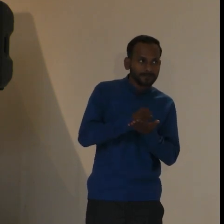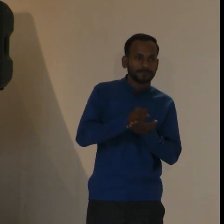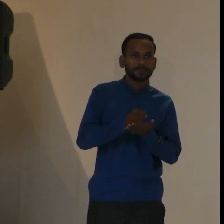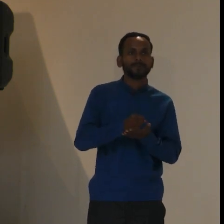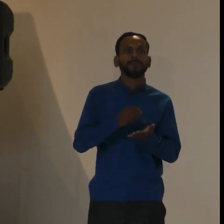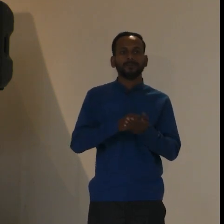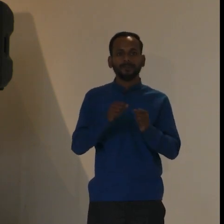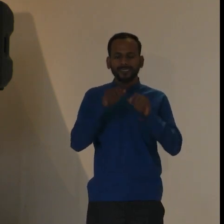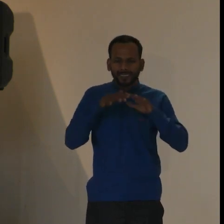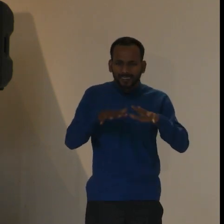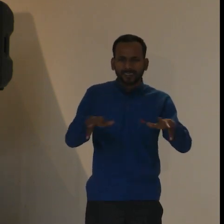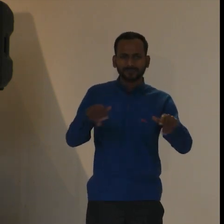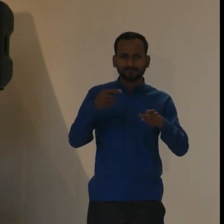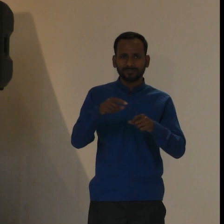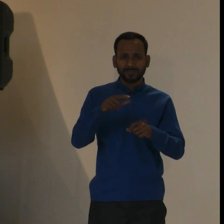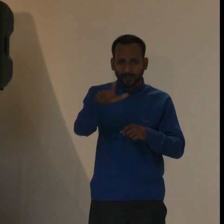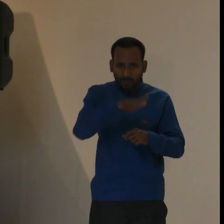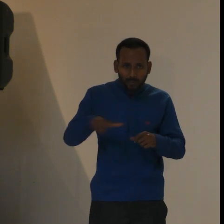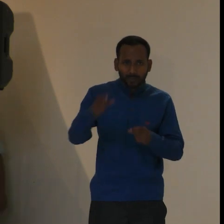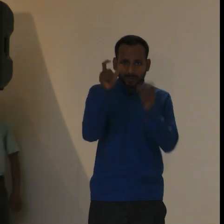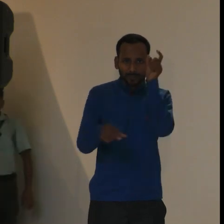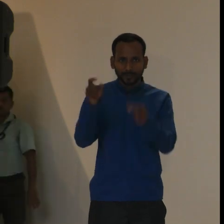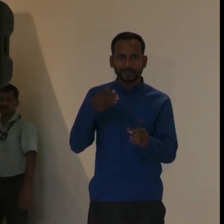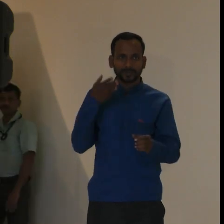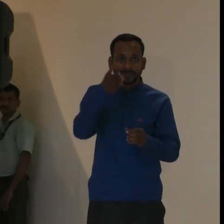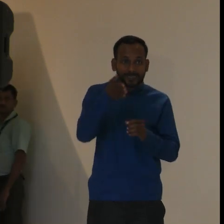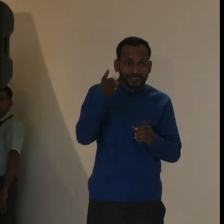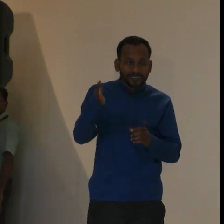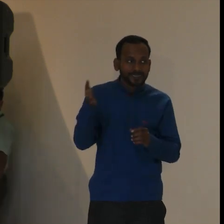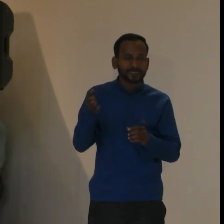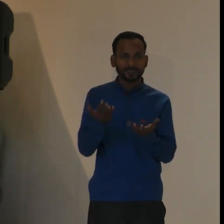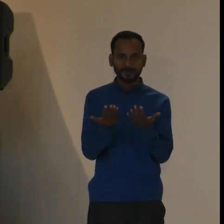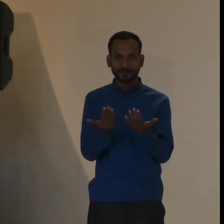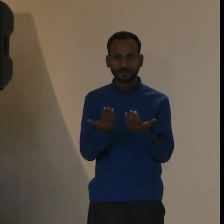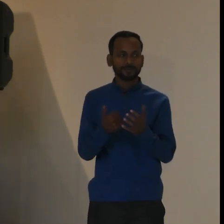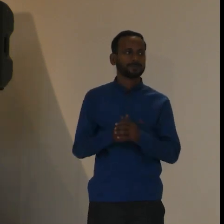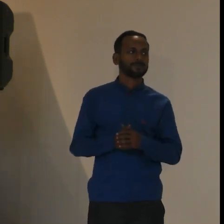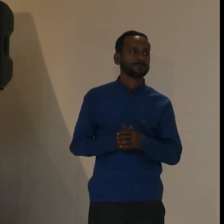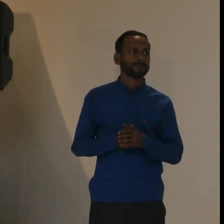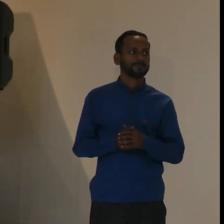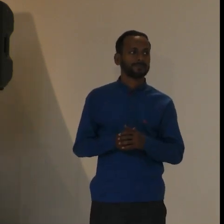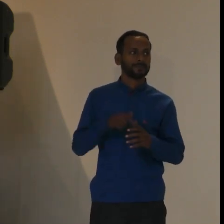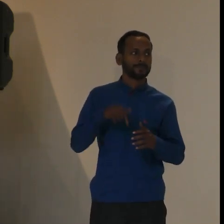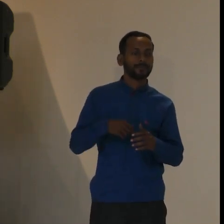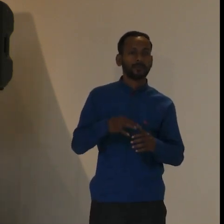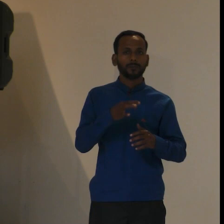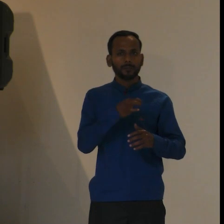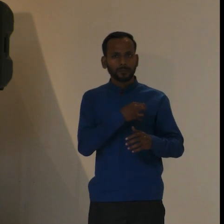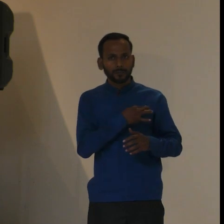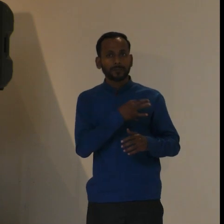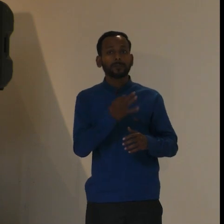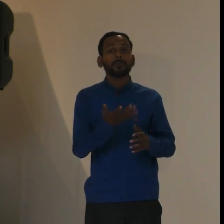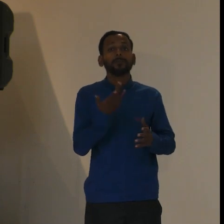work accessible to local communities. The next question was about faith. How do you make